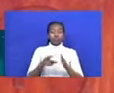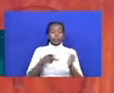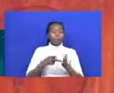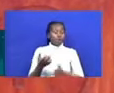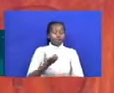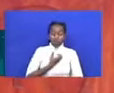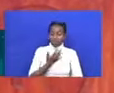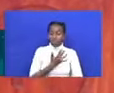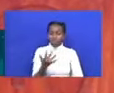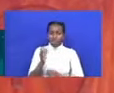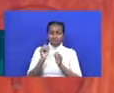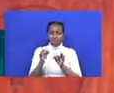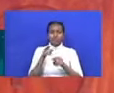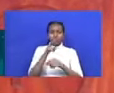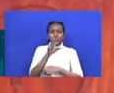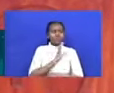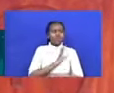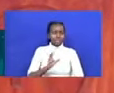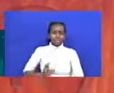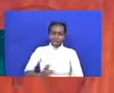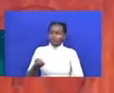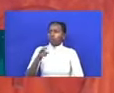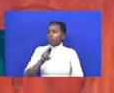Anglican, hunger is hunger.